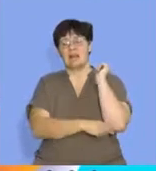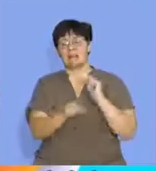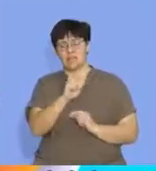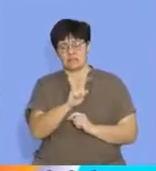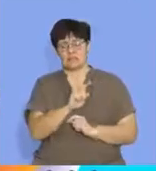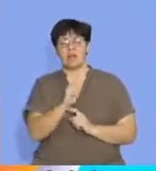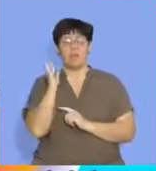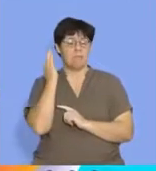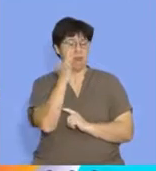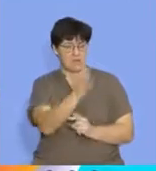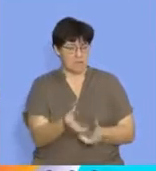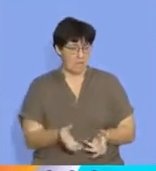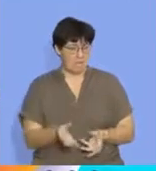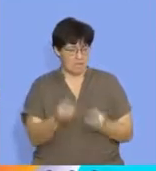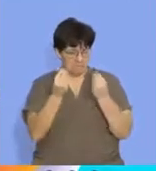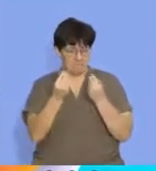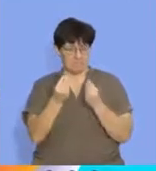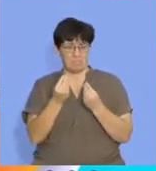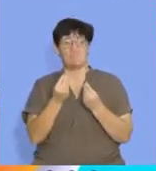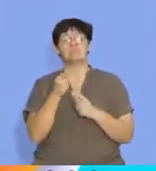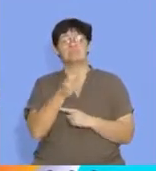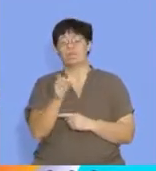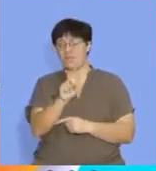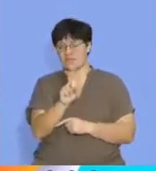get, all right, a fungus, and we call that blight.